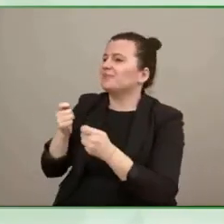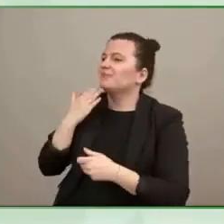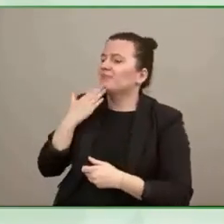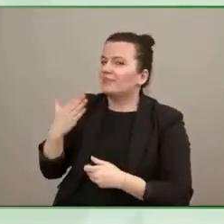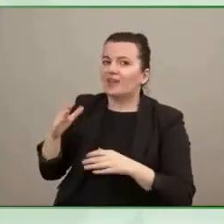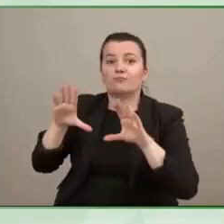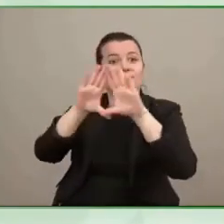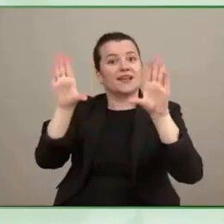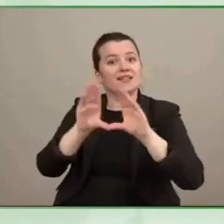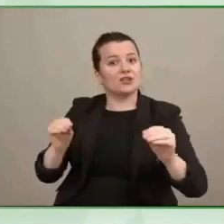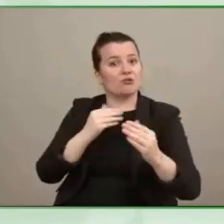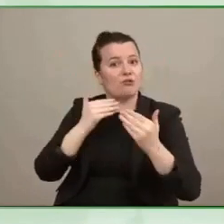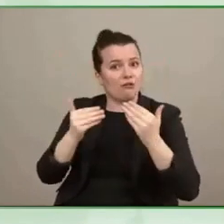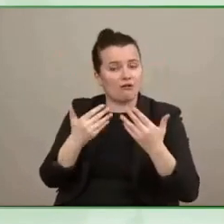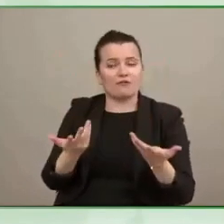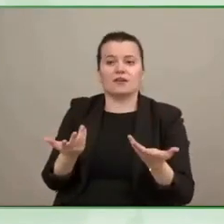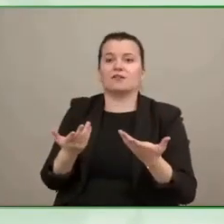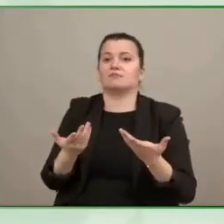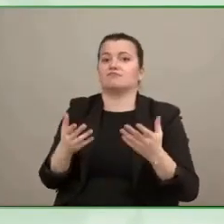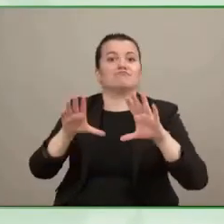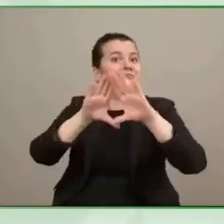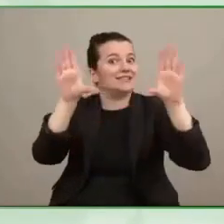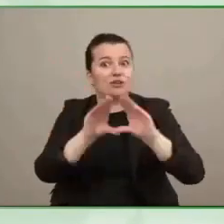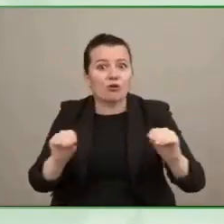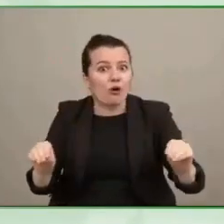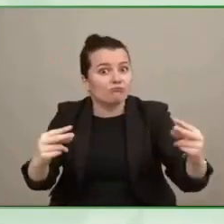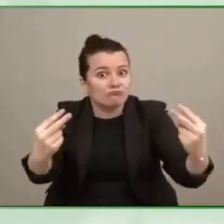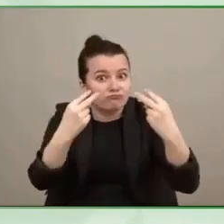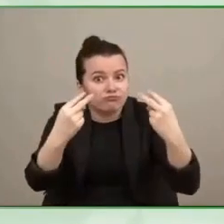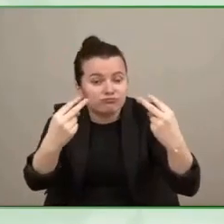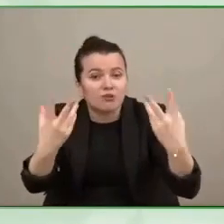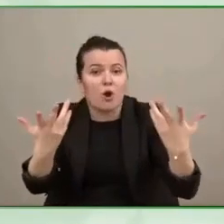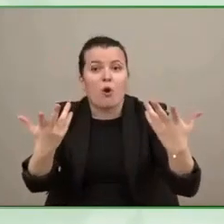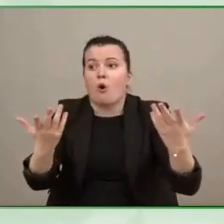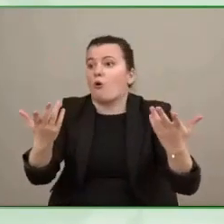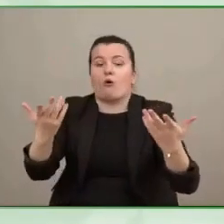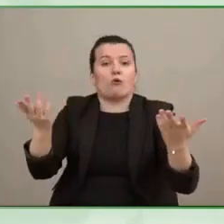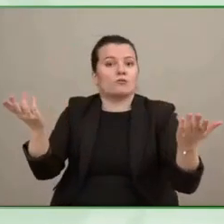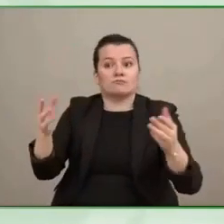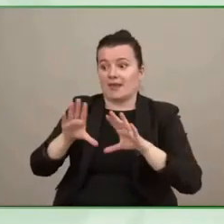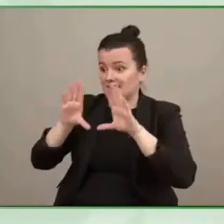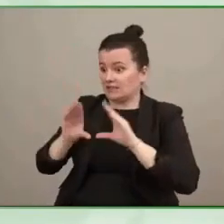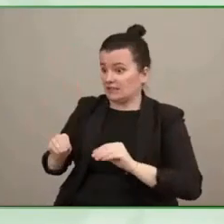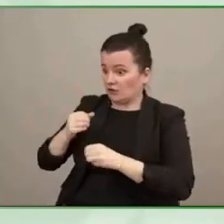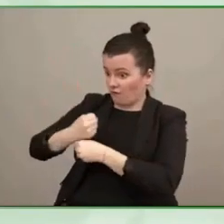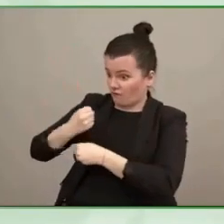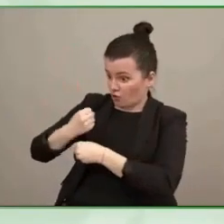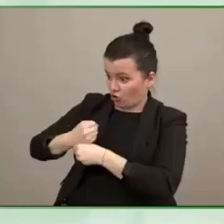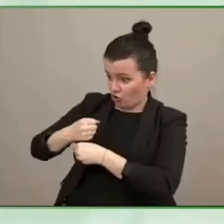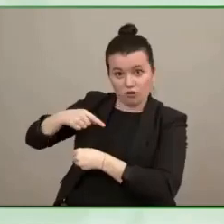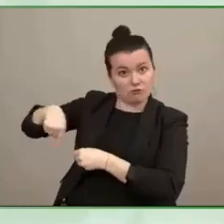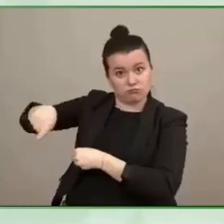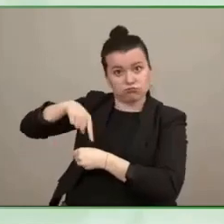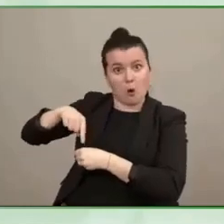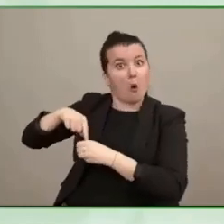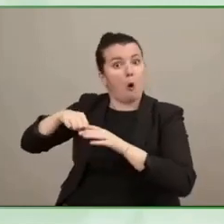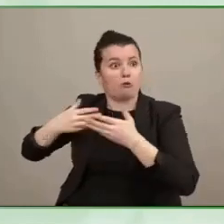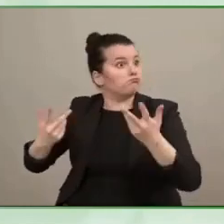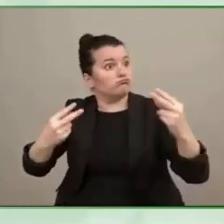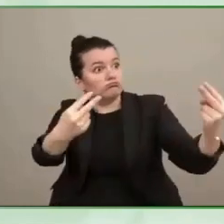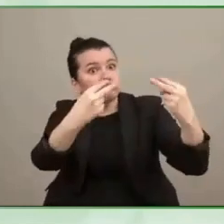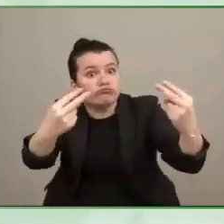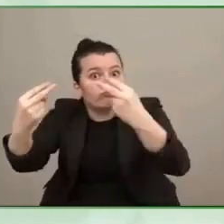and everybody who is not only working at Zero offices, but the whole Zero family, I